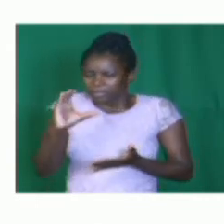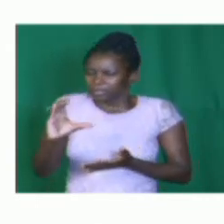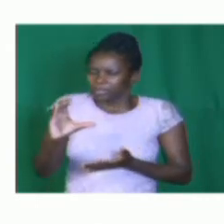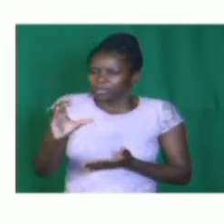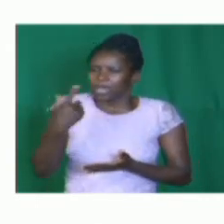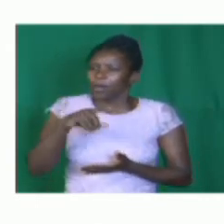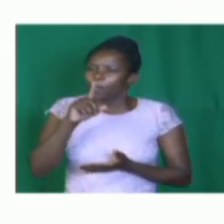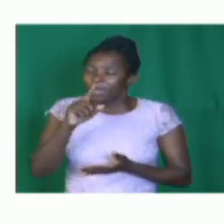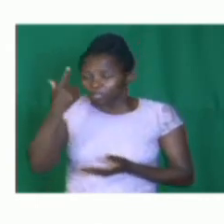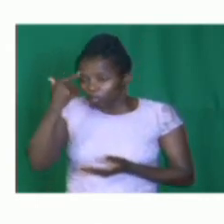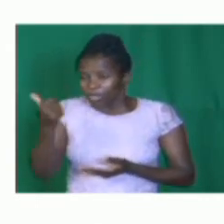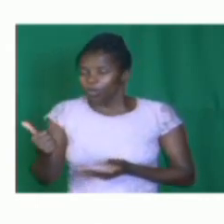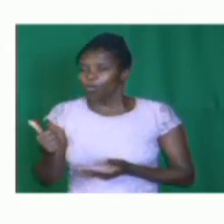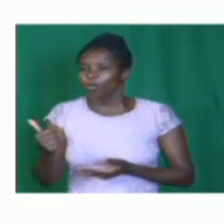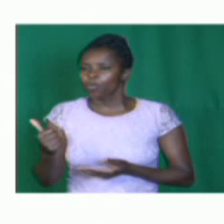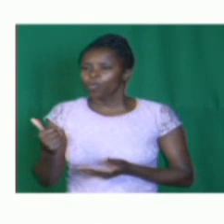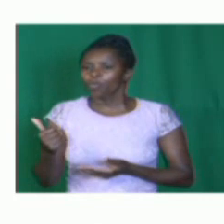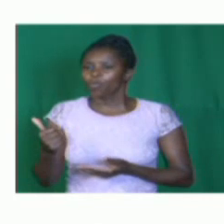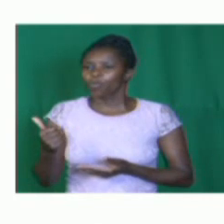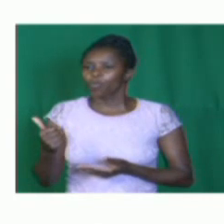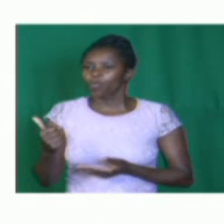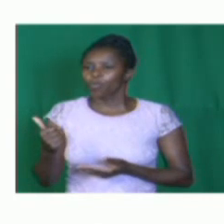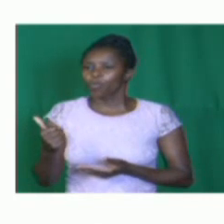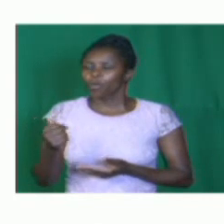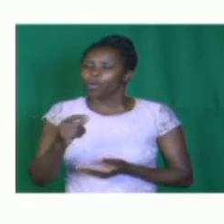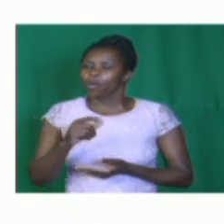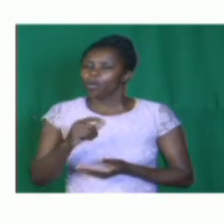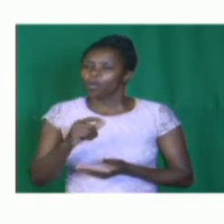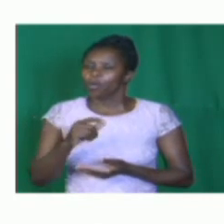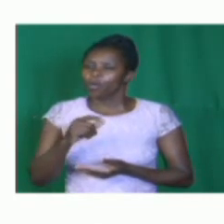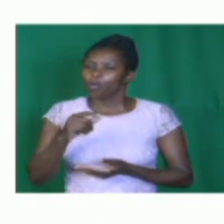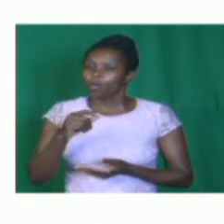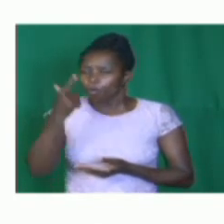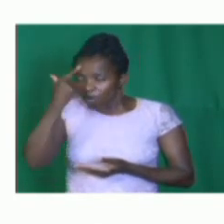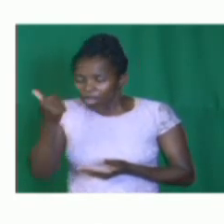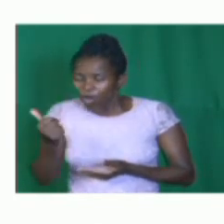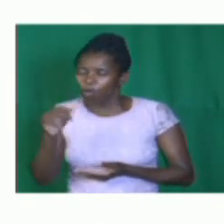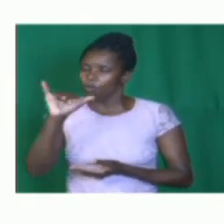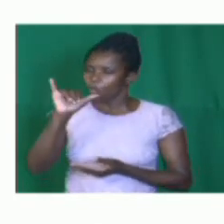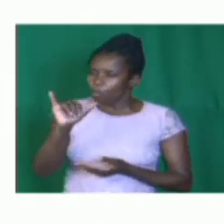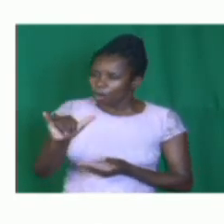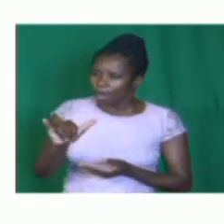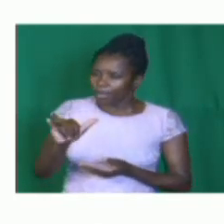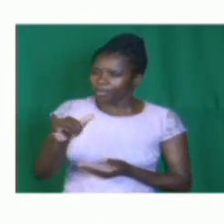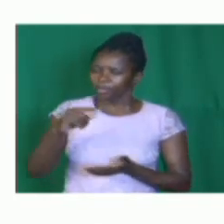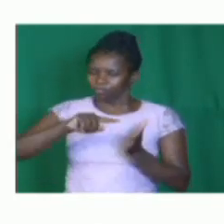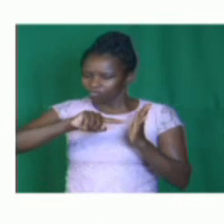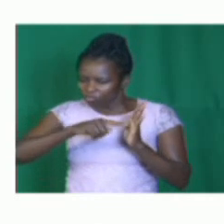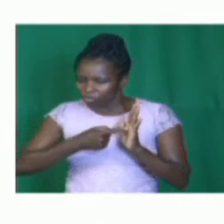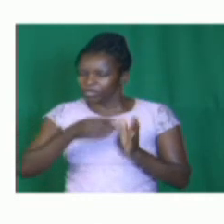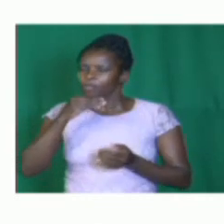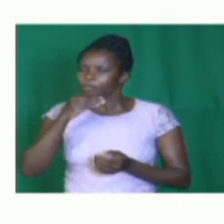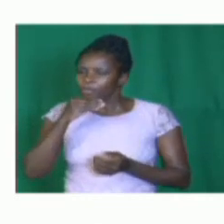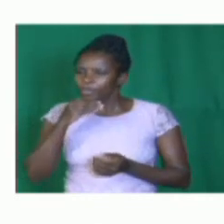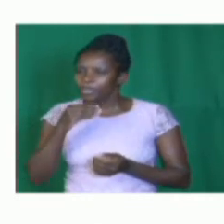we know, what do we know? We know what the y coordinate is, and we know what